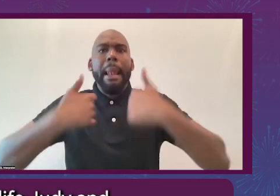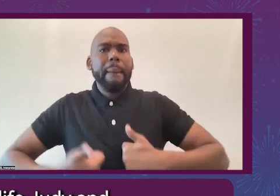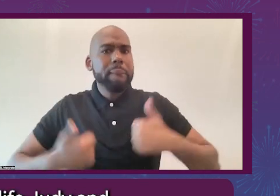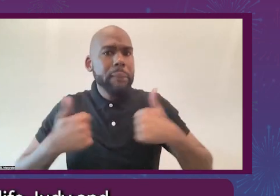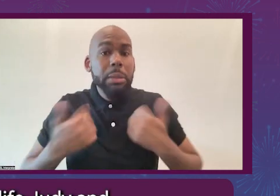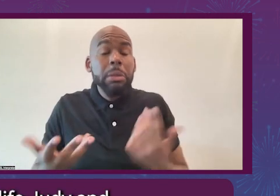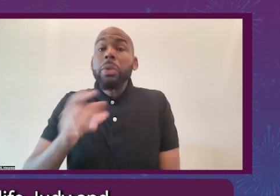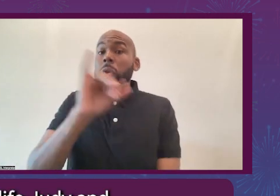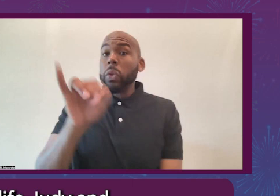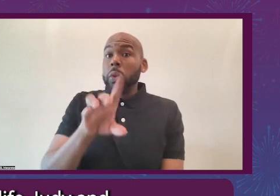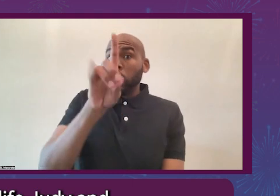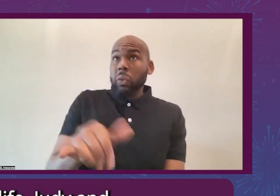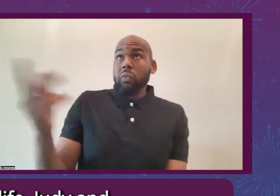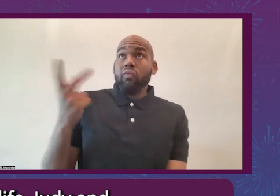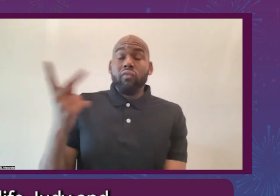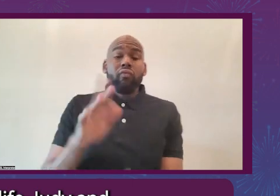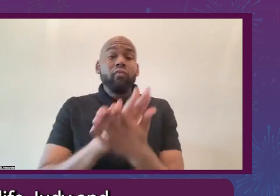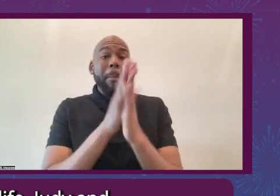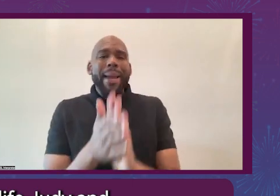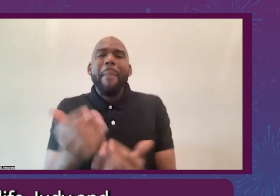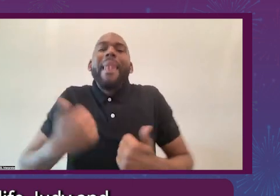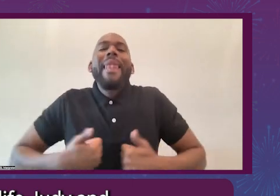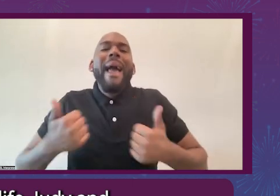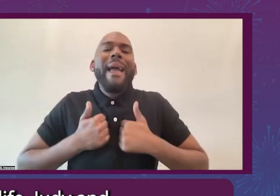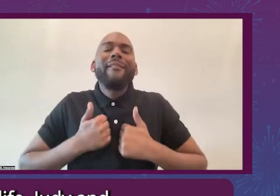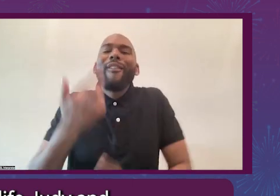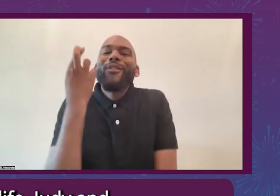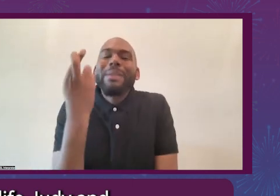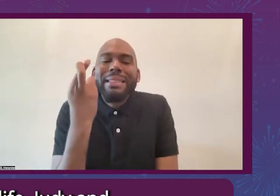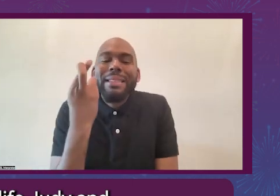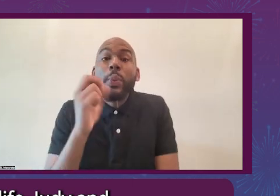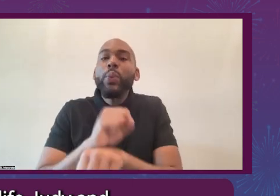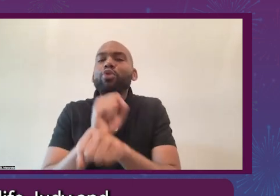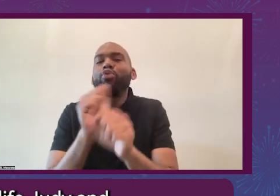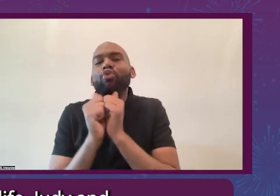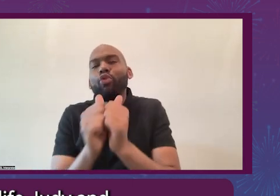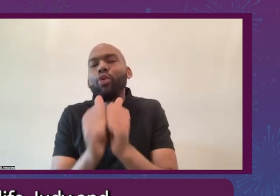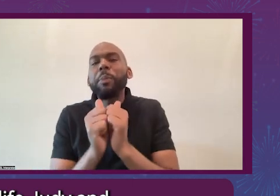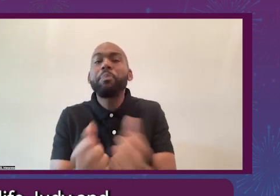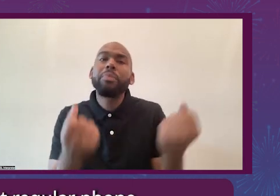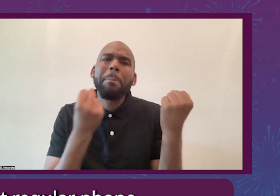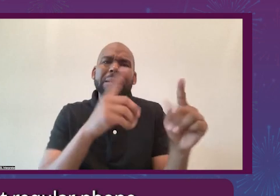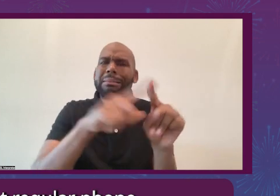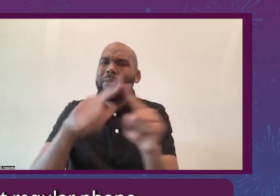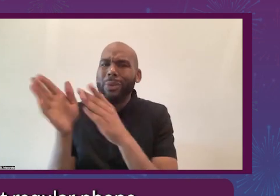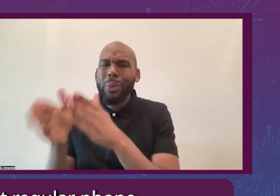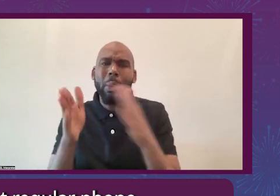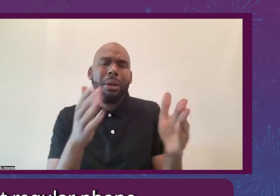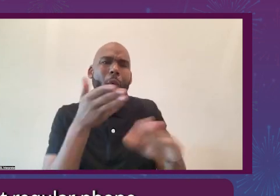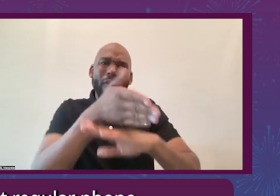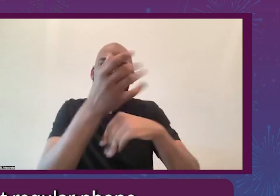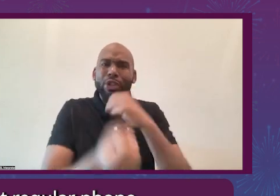life. Judy and I became lifelong friends, working together in many ways over